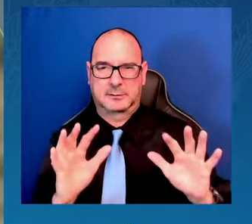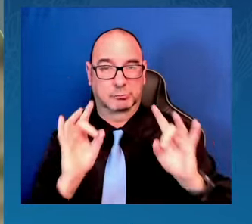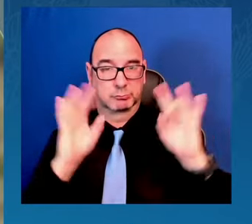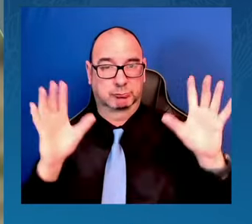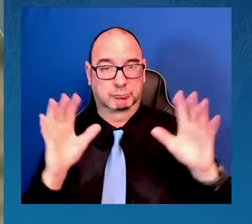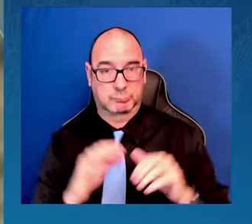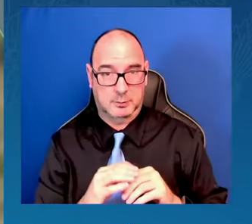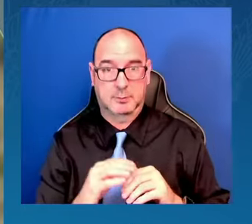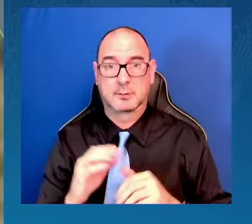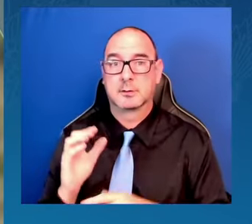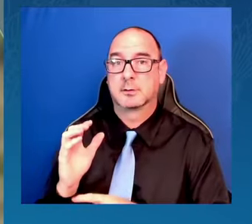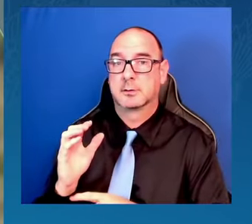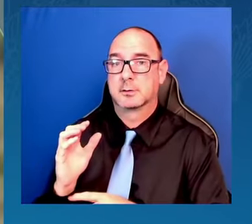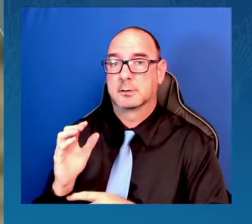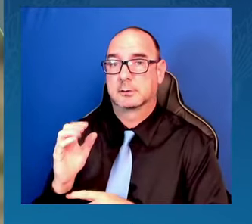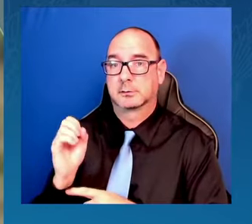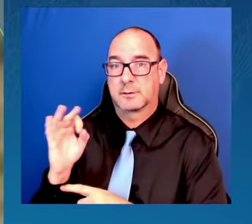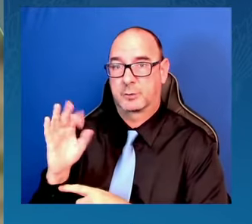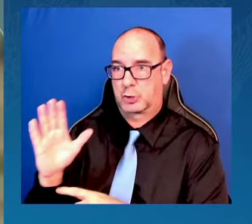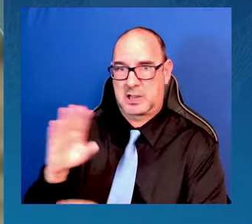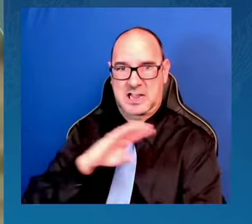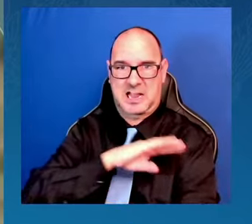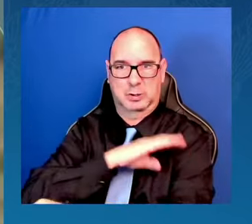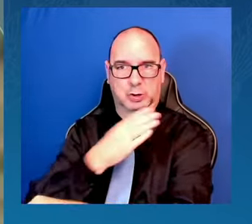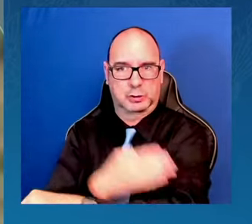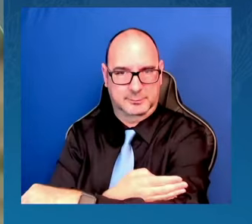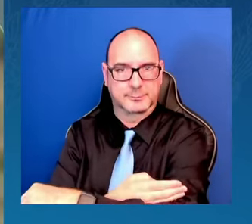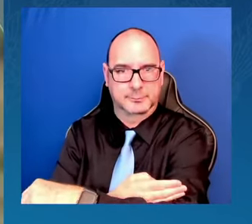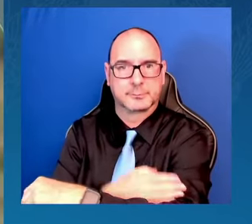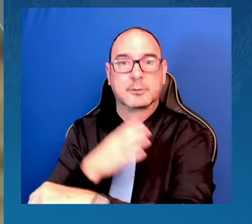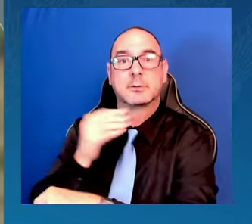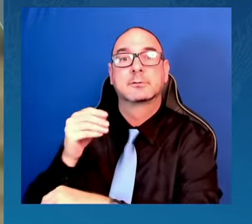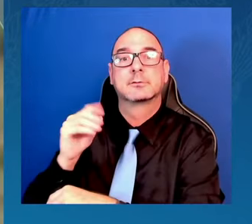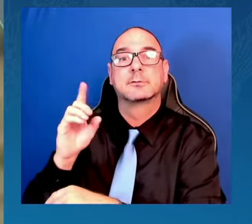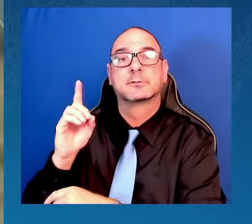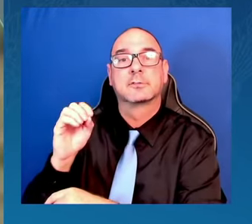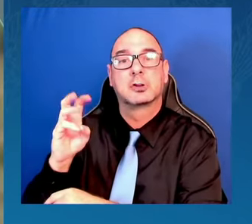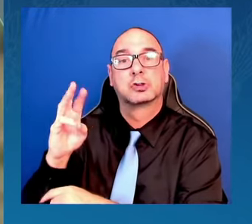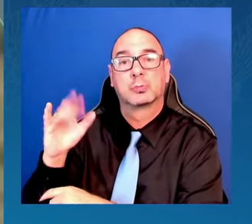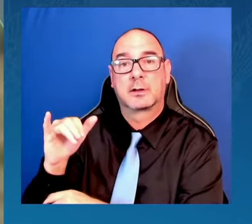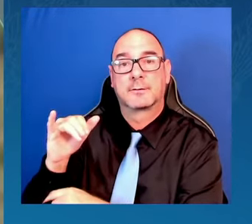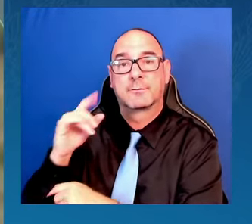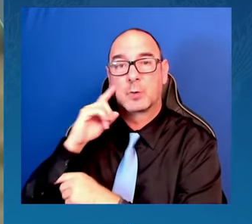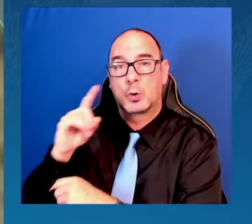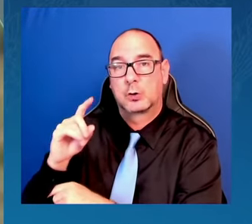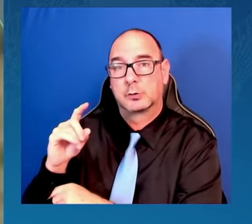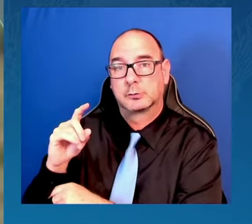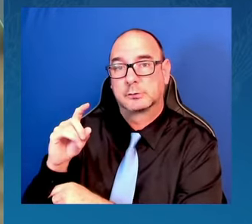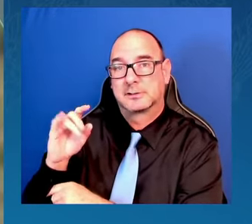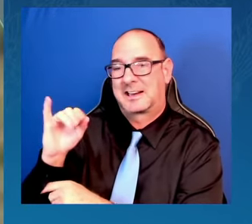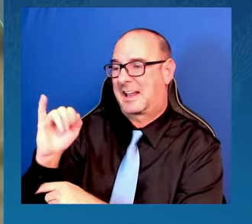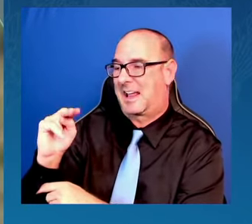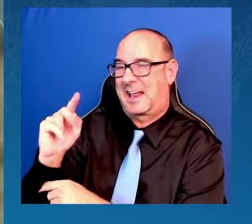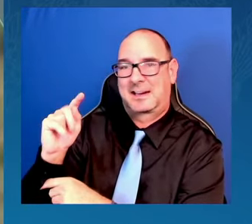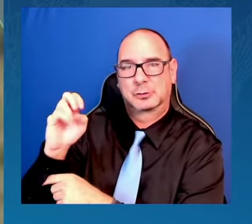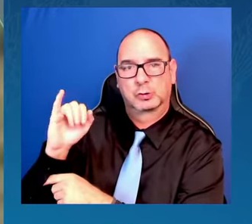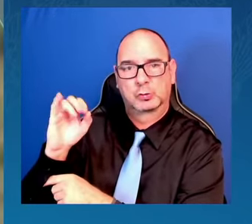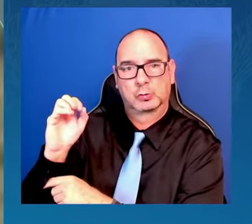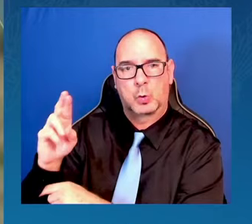Granholm, and the Secretary of the Interior, Deb Haaland. Thank you both for your leadership. Thank you.